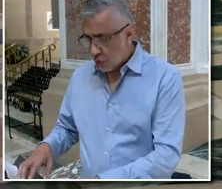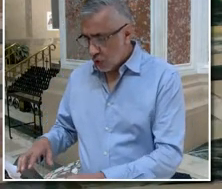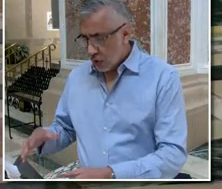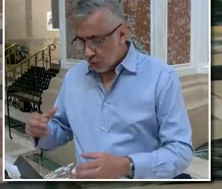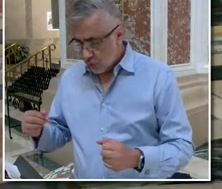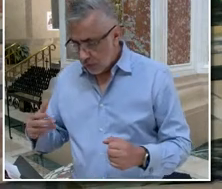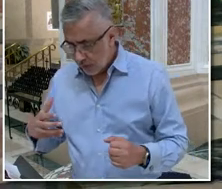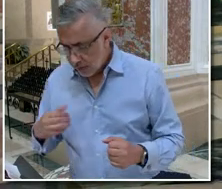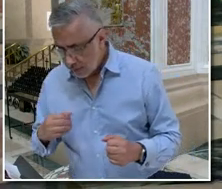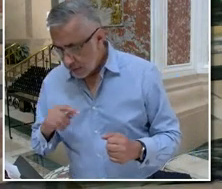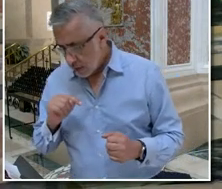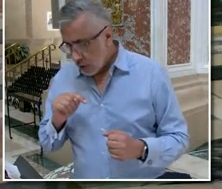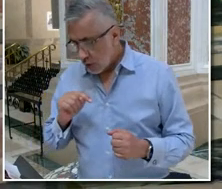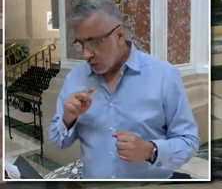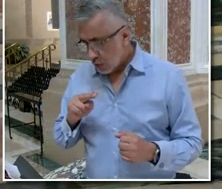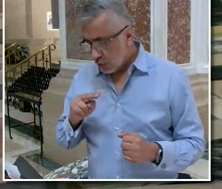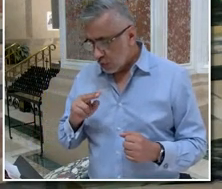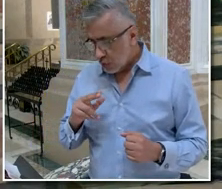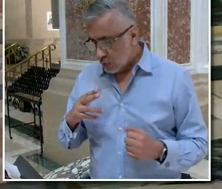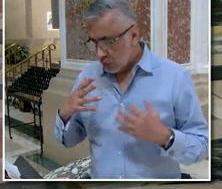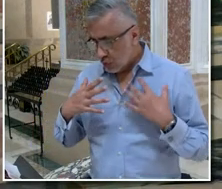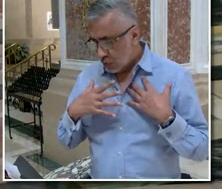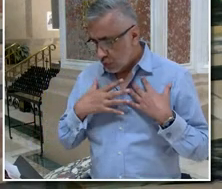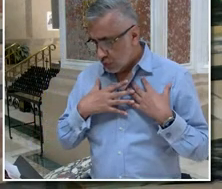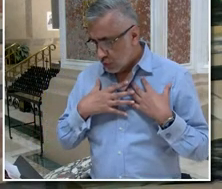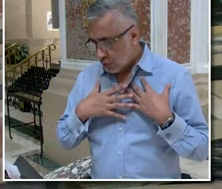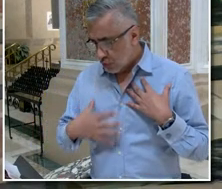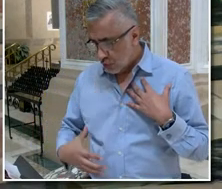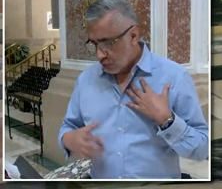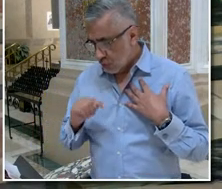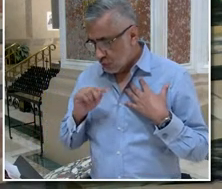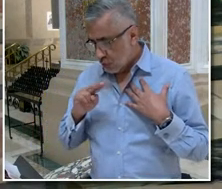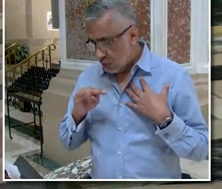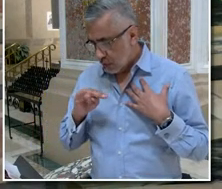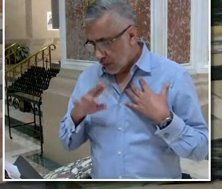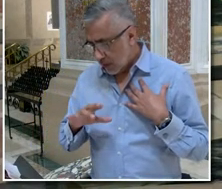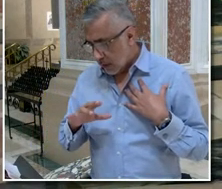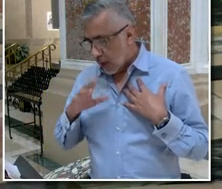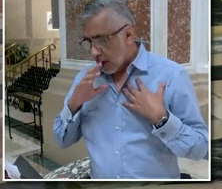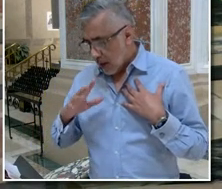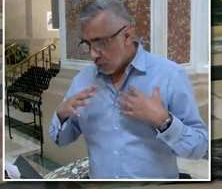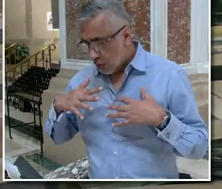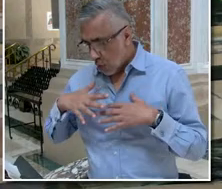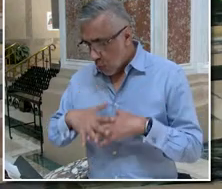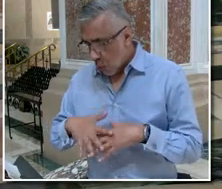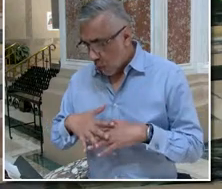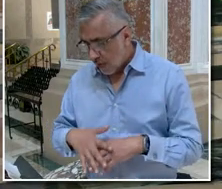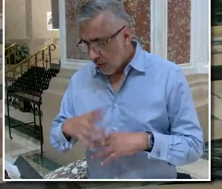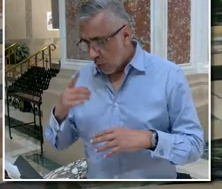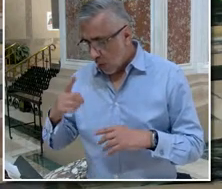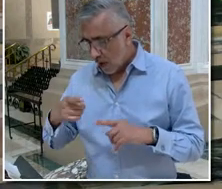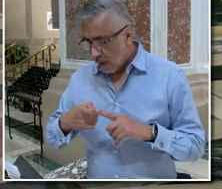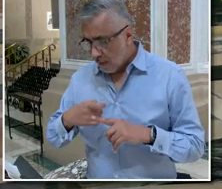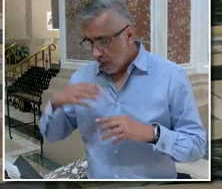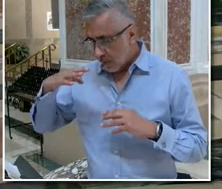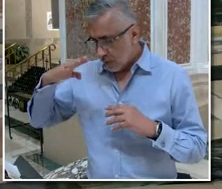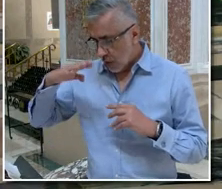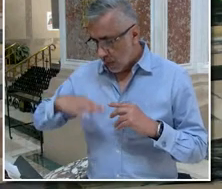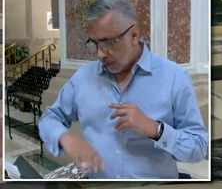tunic, but the tunic was seamless, woven in one piece from the top